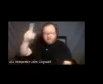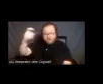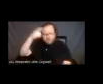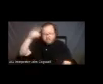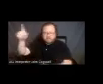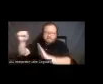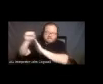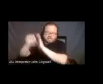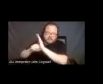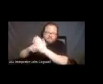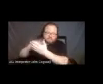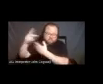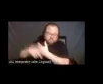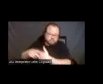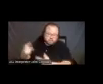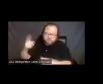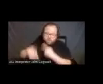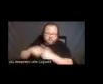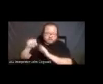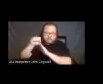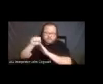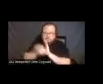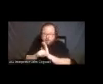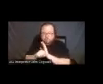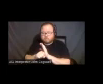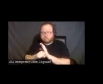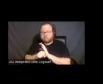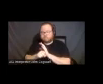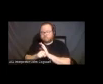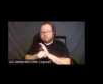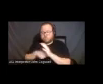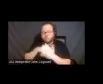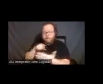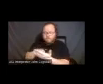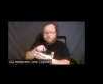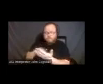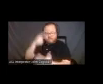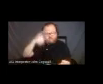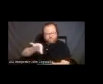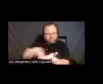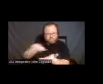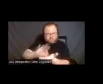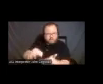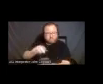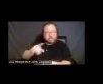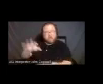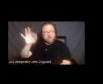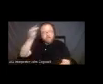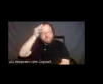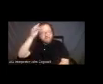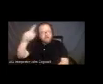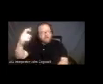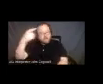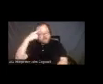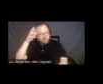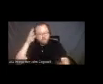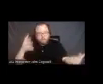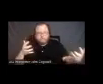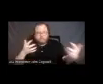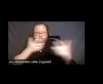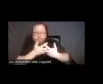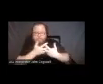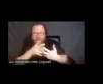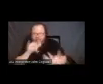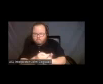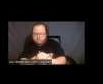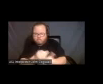state program. So every time we bill towards the state, towards Medi-Cal, the federal government matches those dollars.